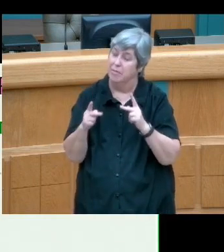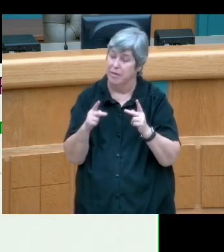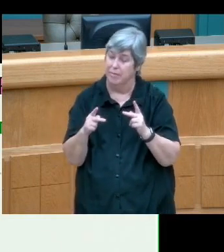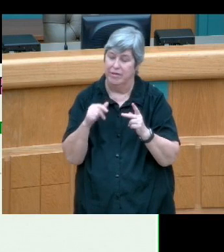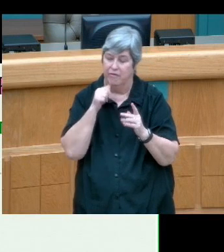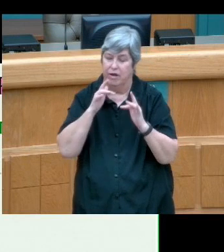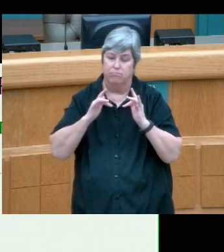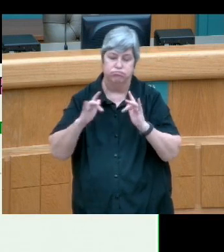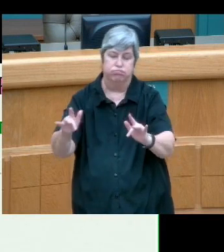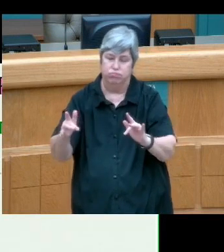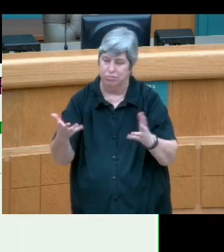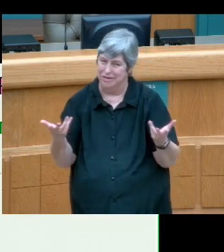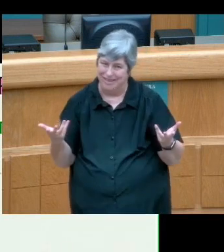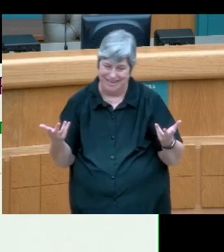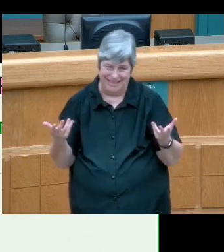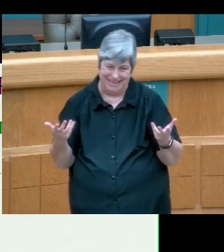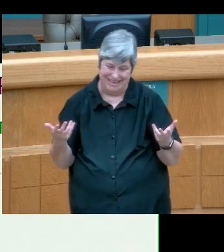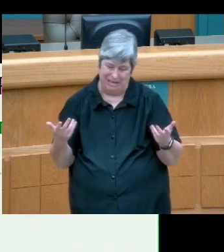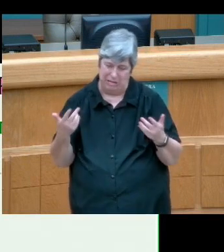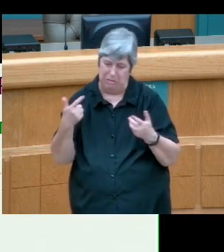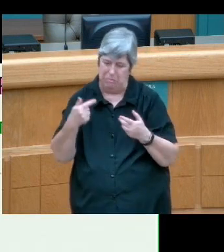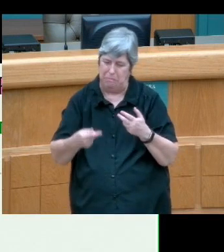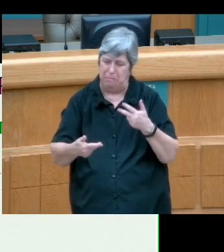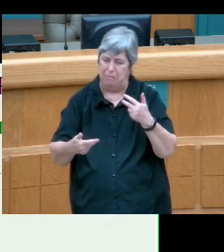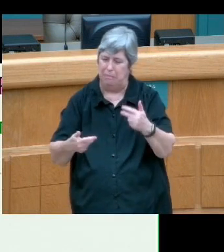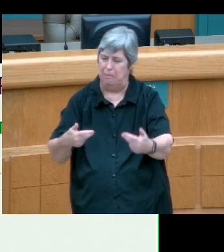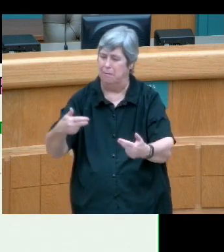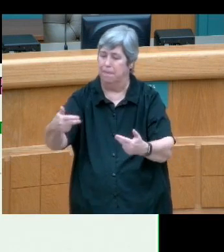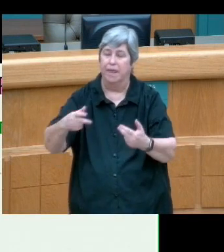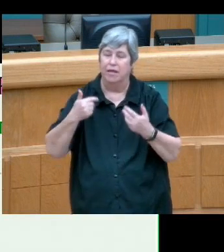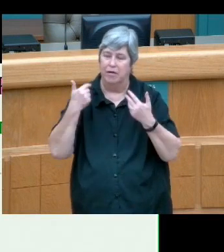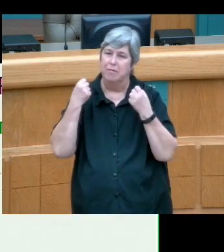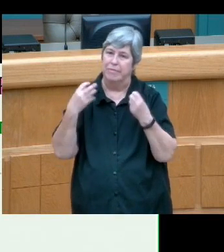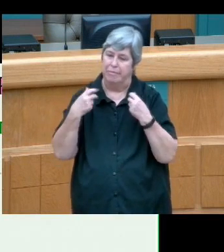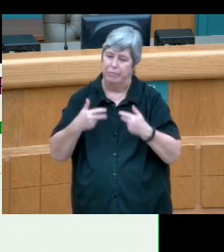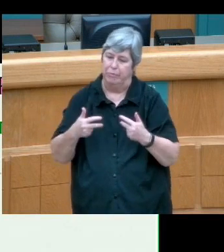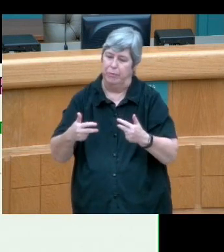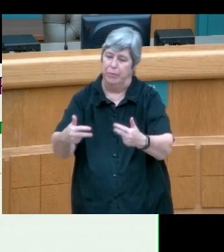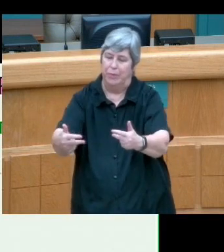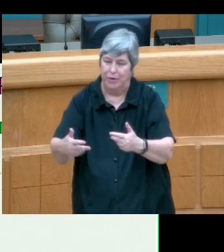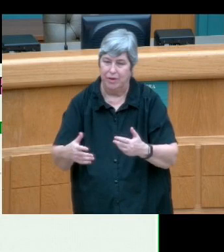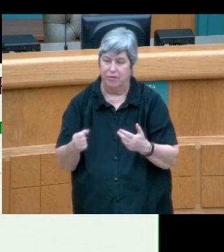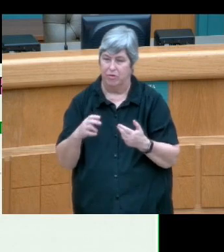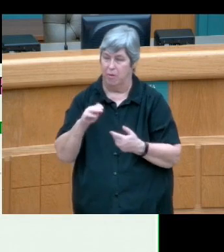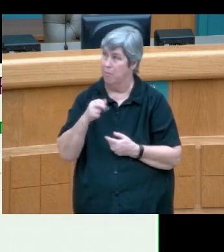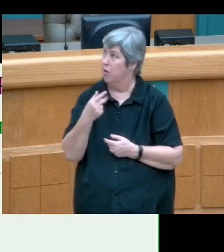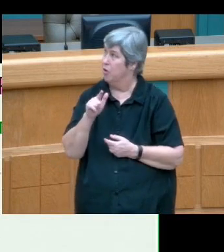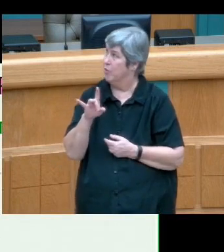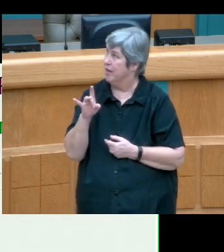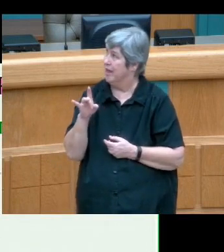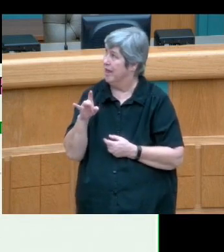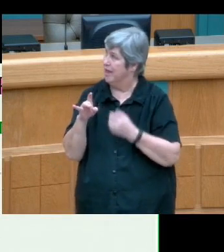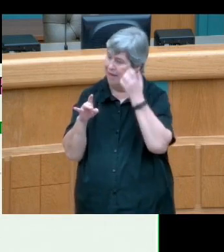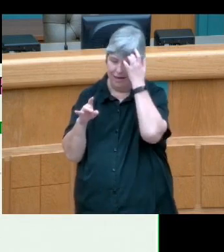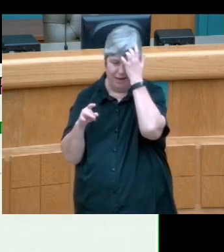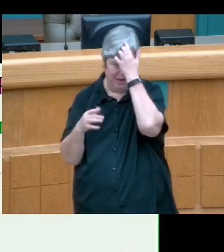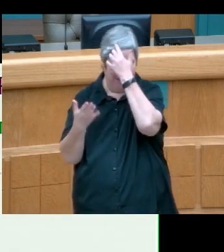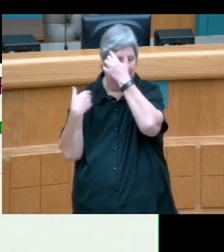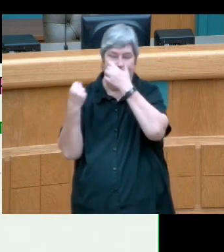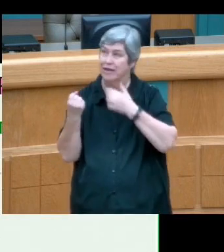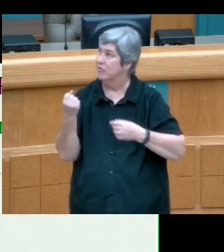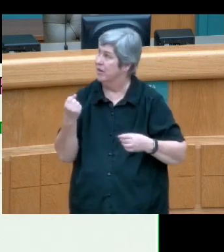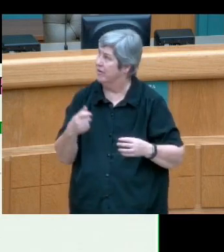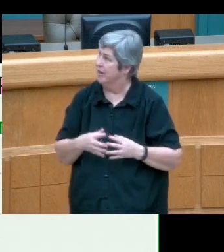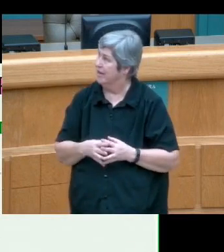than it was on March 28th. And so March 28th is right here, and last Saturday is